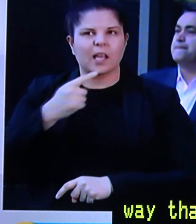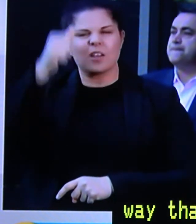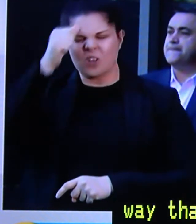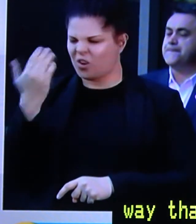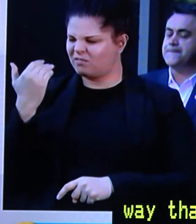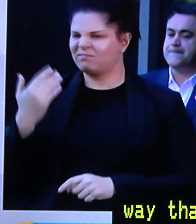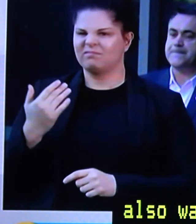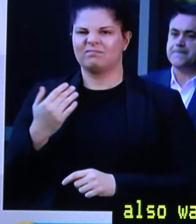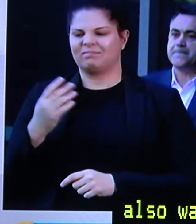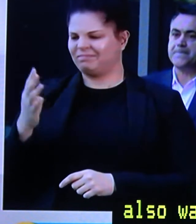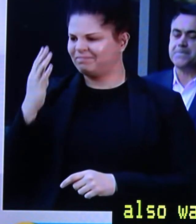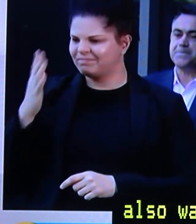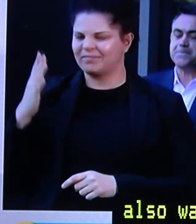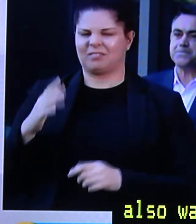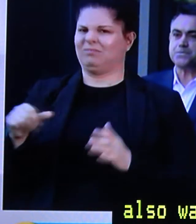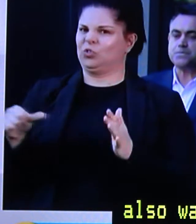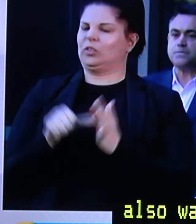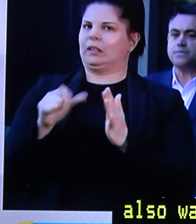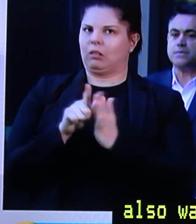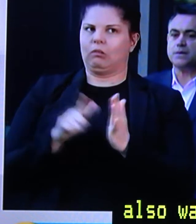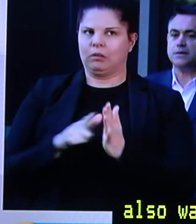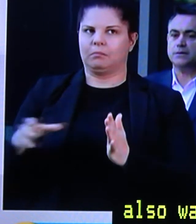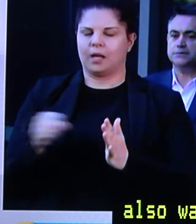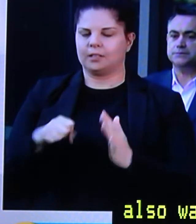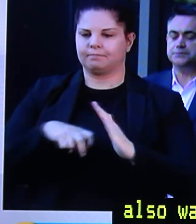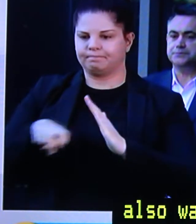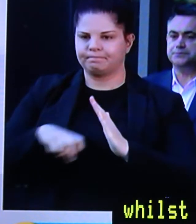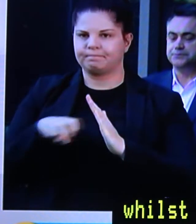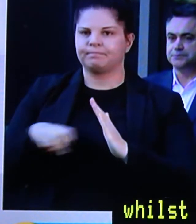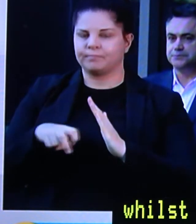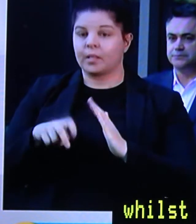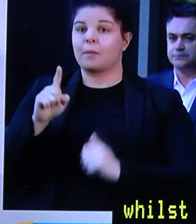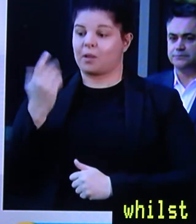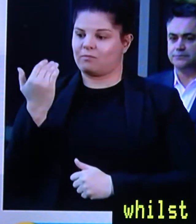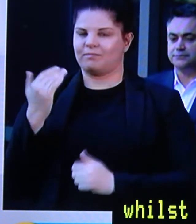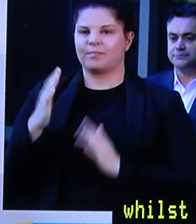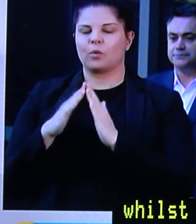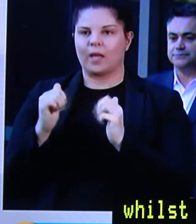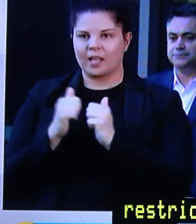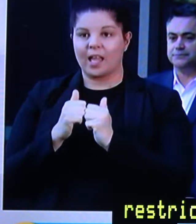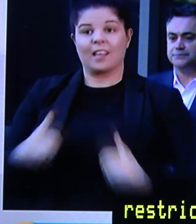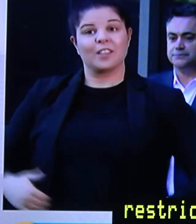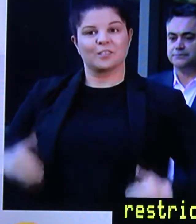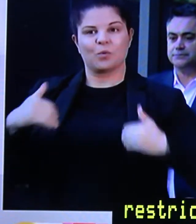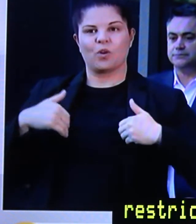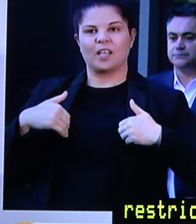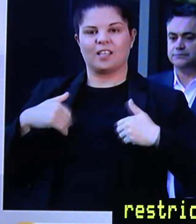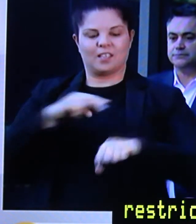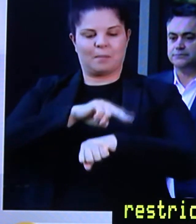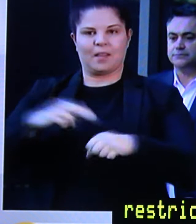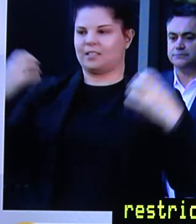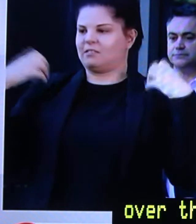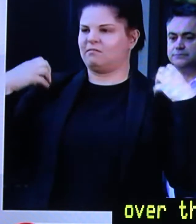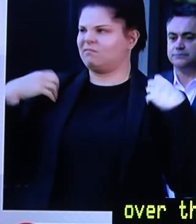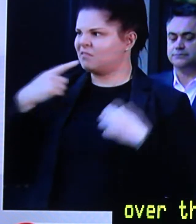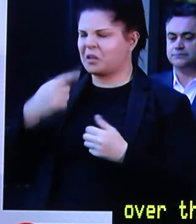restrictions in the last few weeks, that over the weekend, and I've just spoken to the Police Commissioner this morning, we're very pleased with everybody respecting